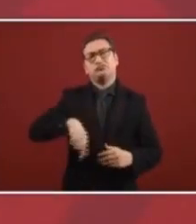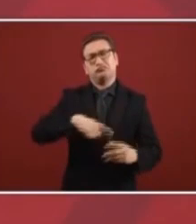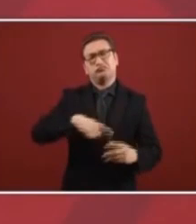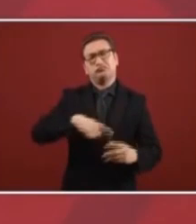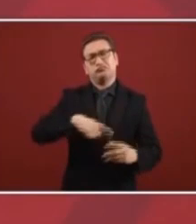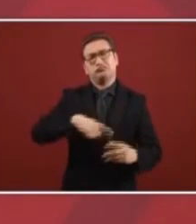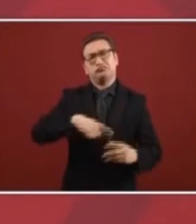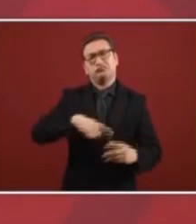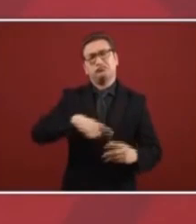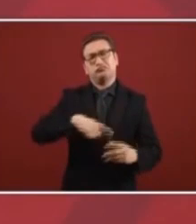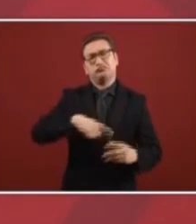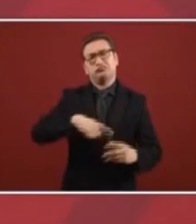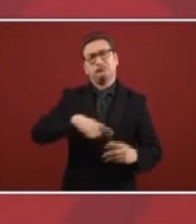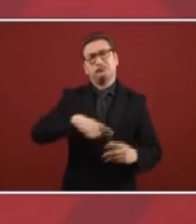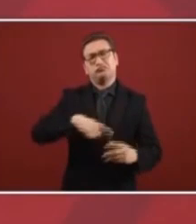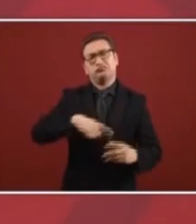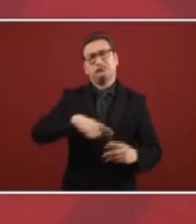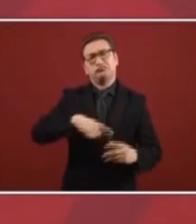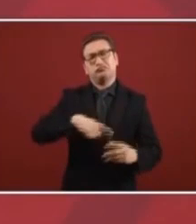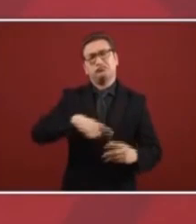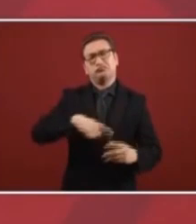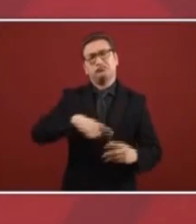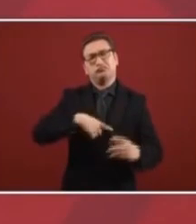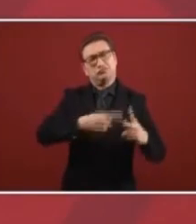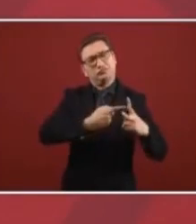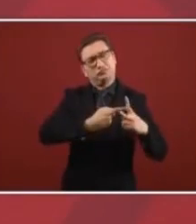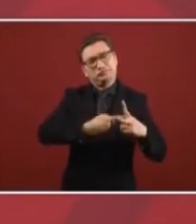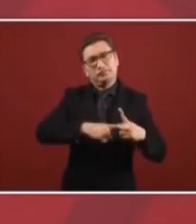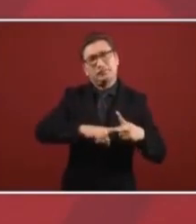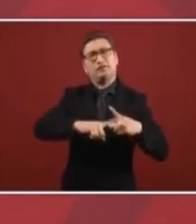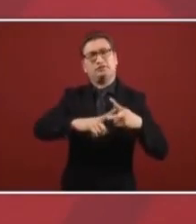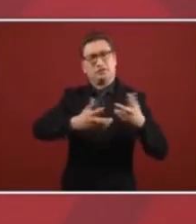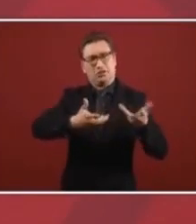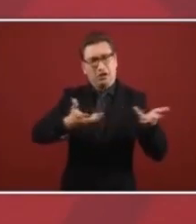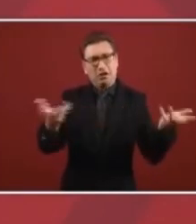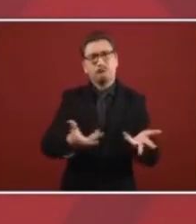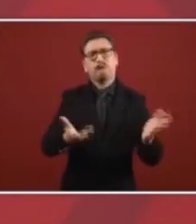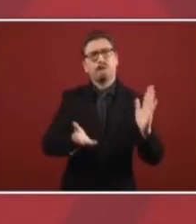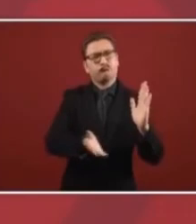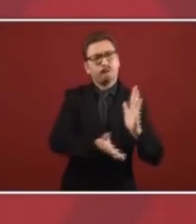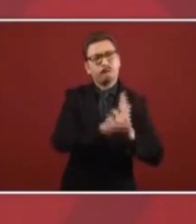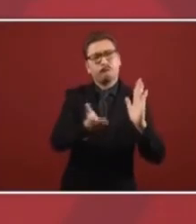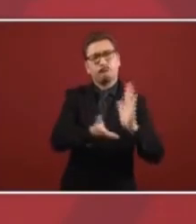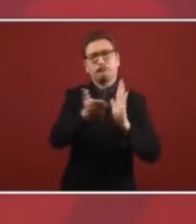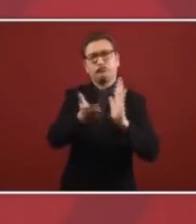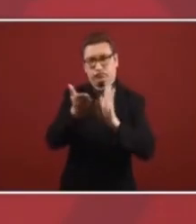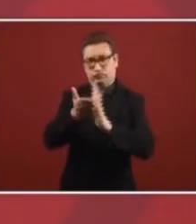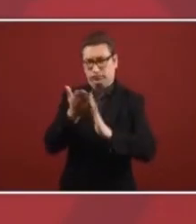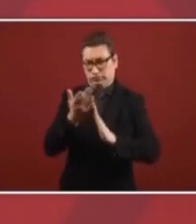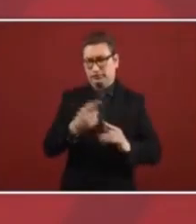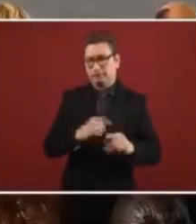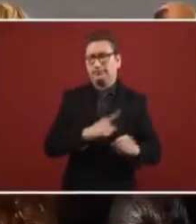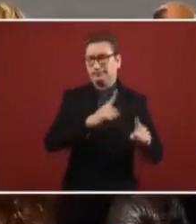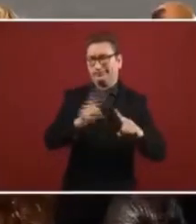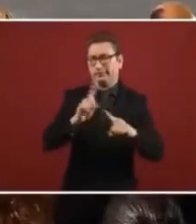iniciando But we are already initiating obras works que